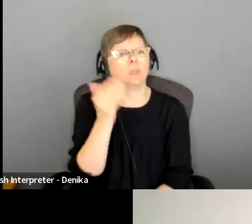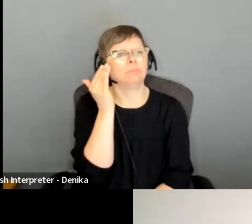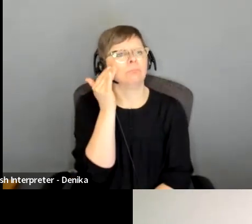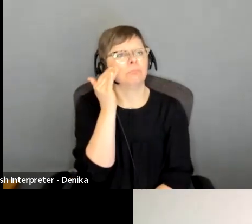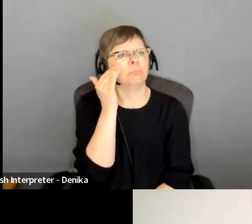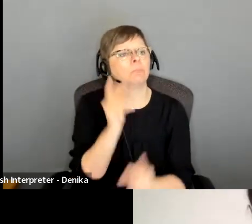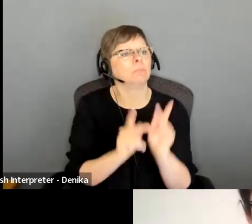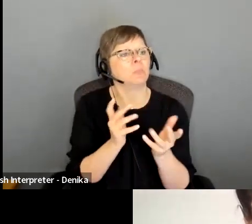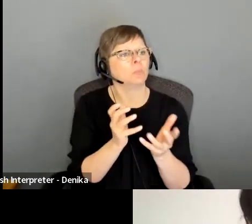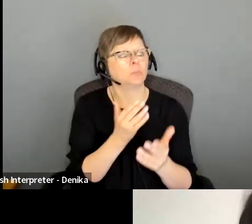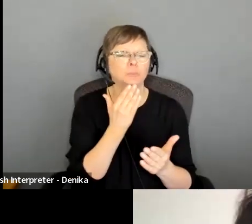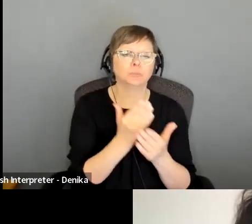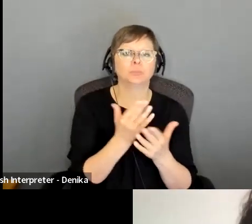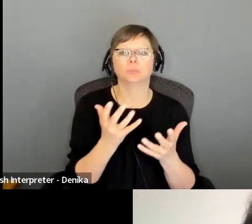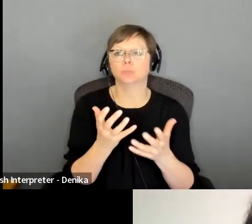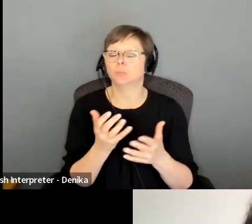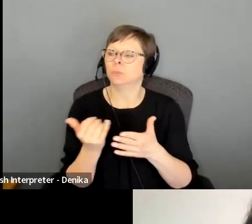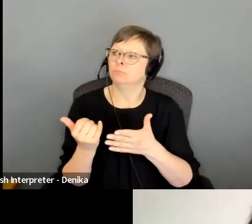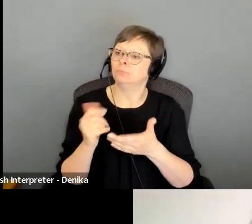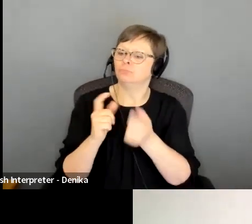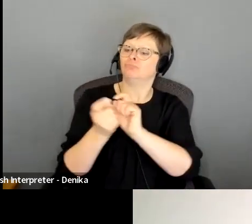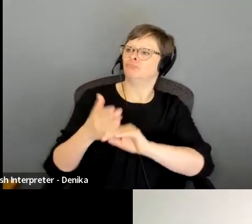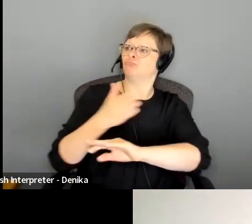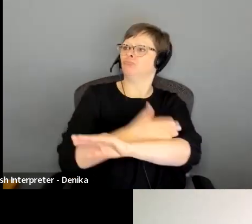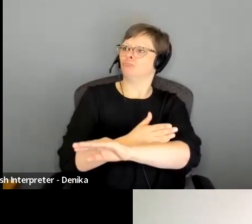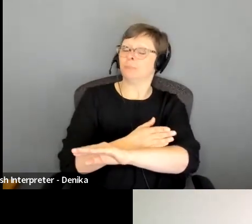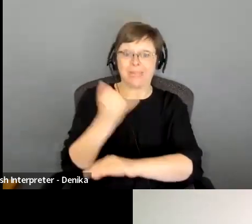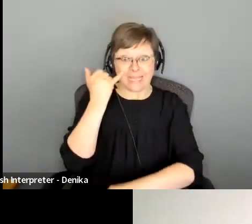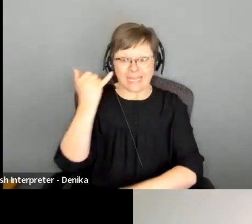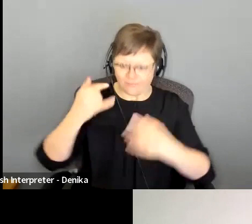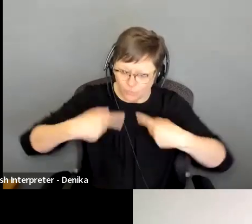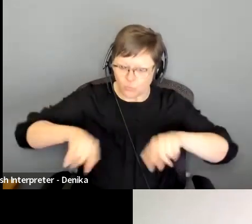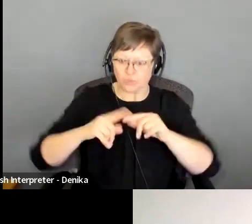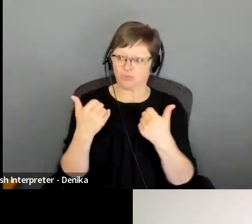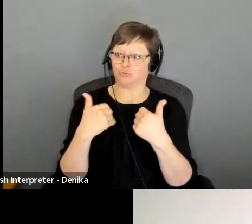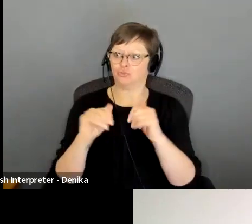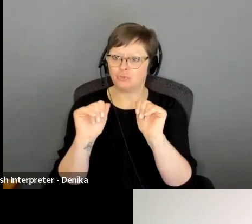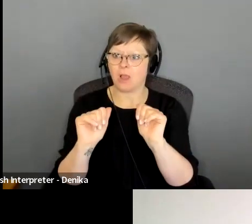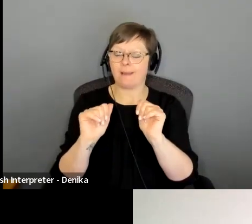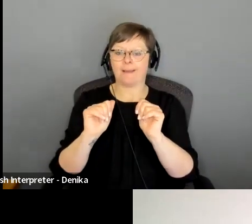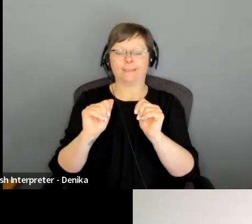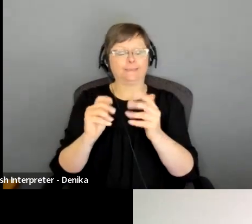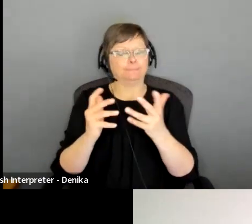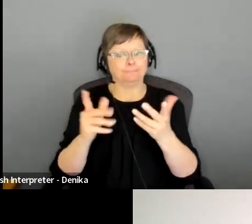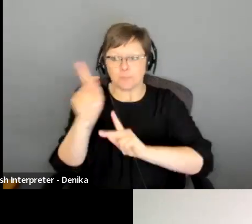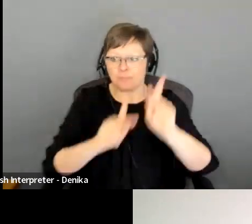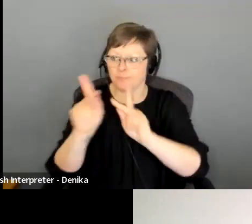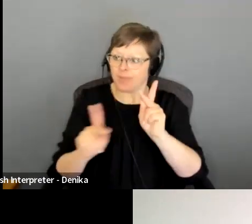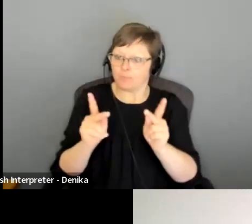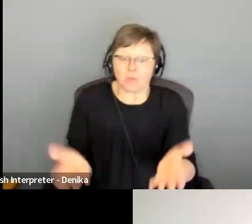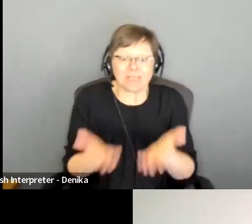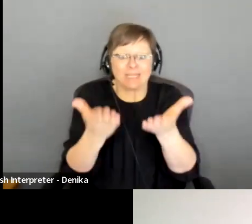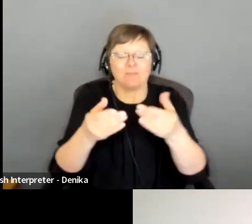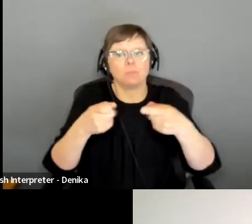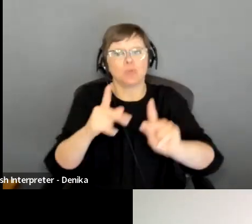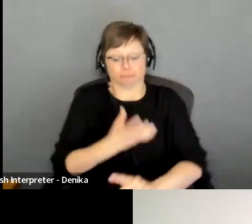want to show up. But when we make what's implicit a little bit more explicit and give folks an opportunity to speak to their positive intentions and desires, it